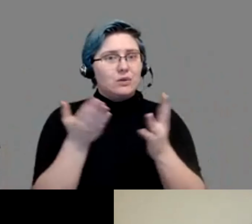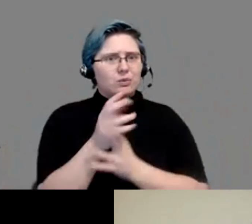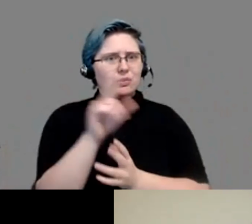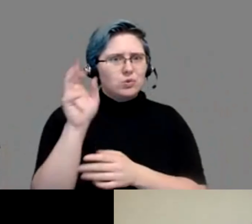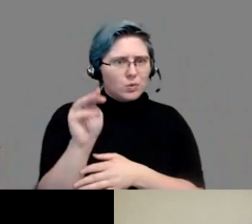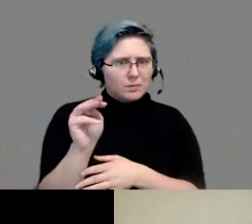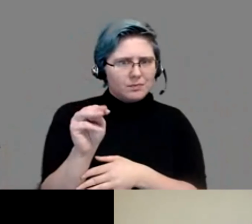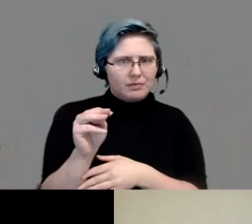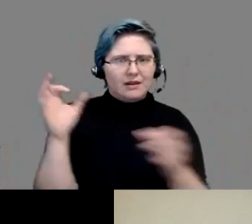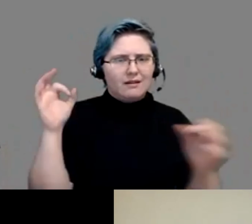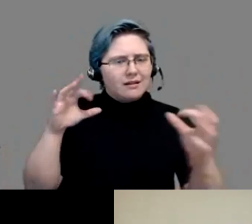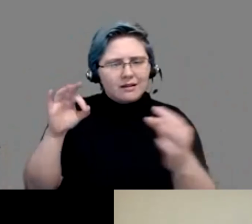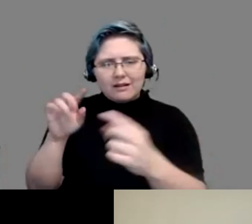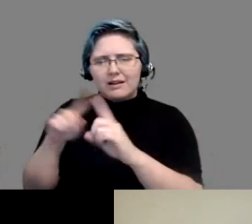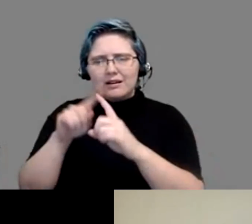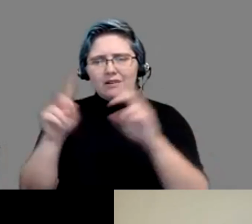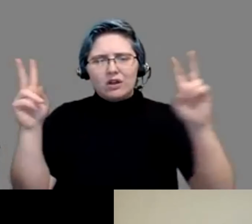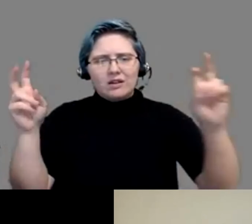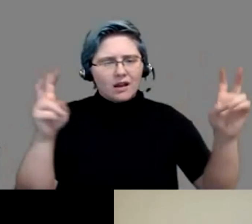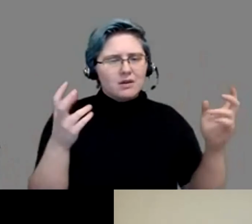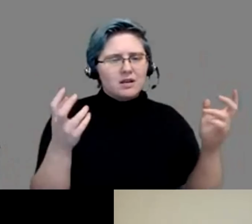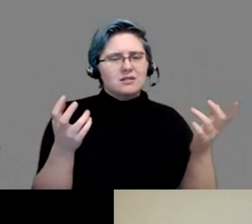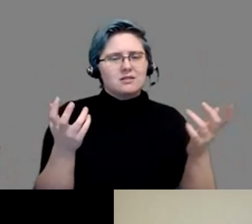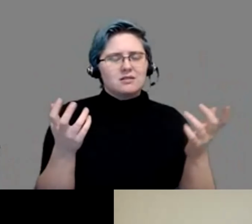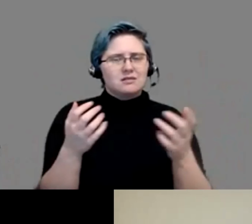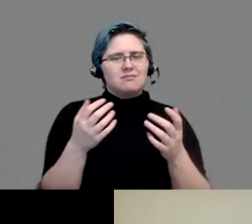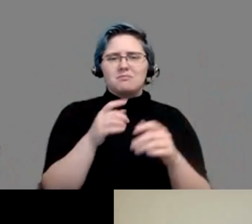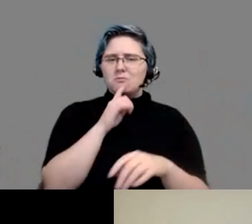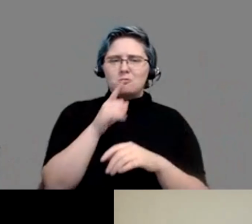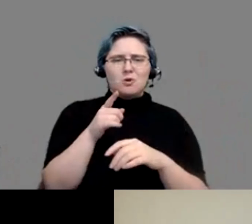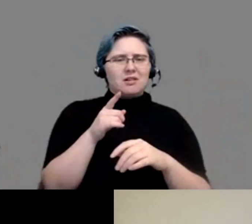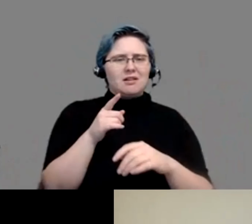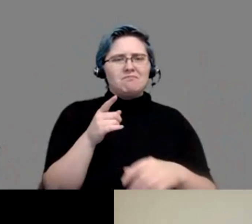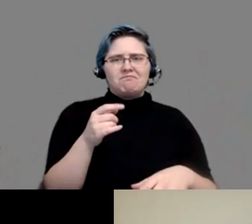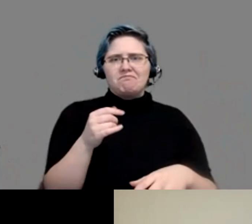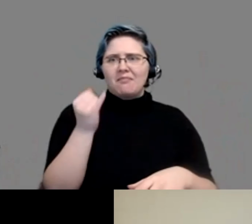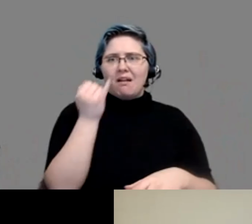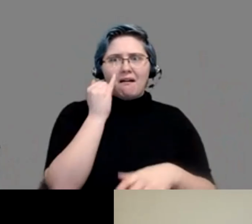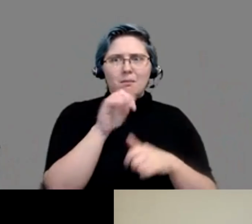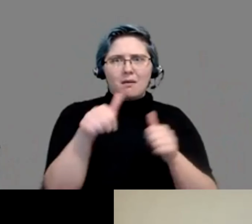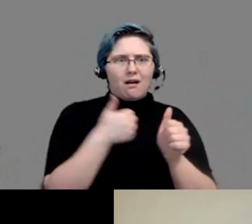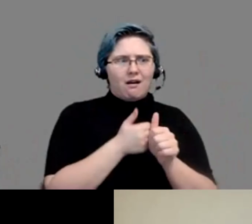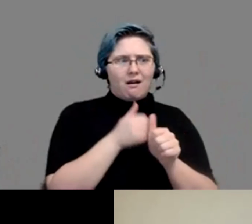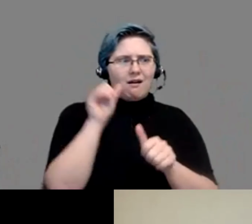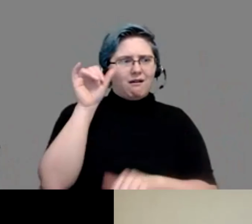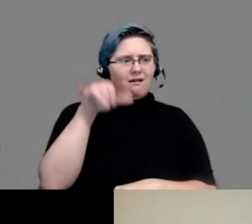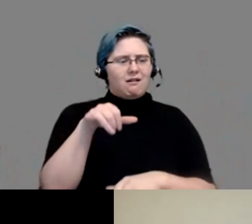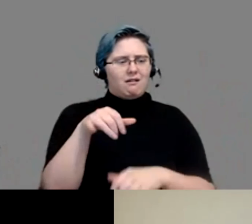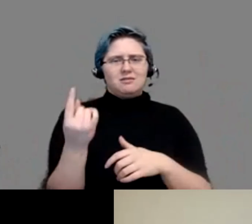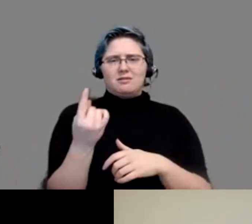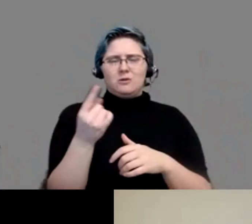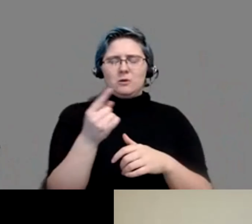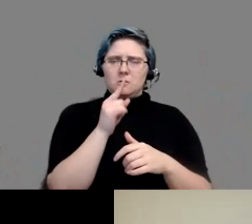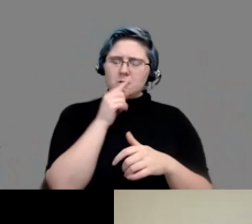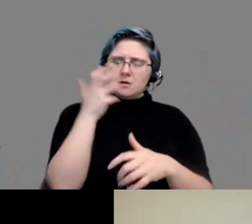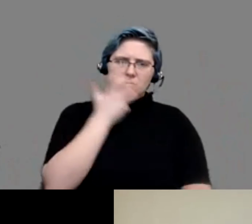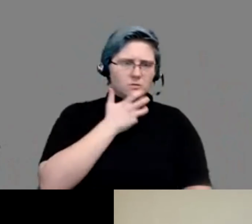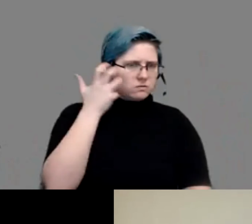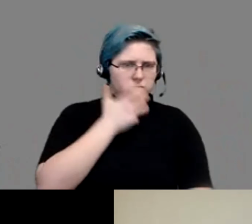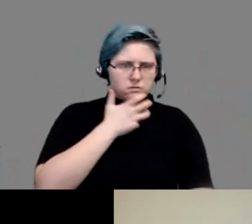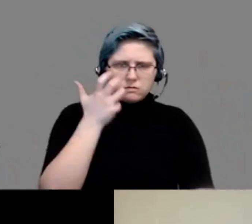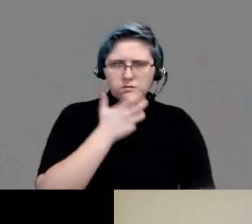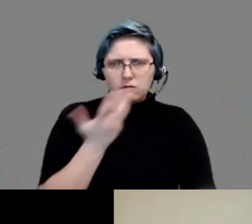give input on different topics. And just the premise of that is something that's incredible. And